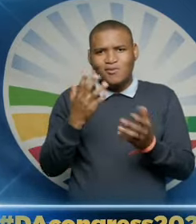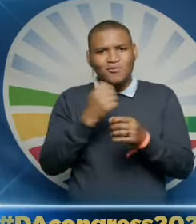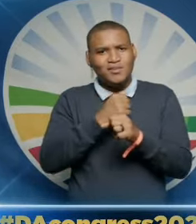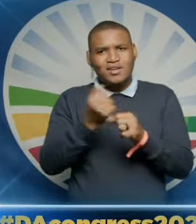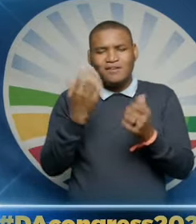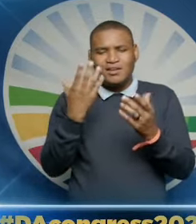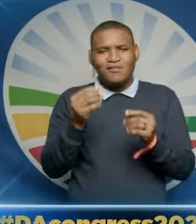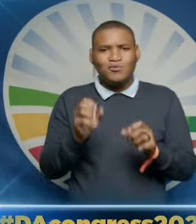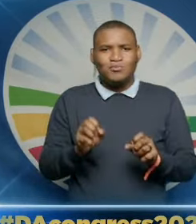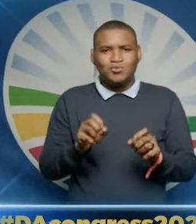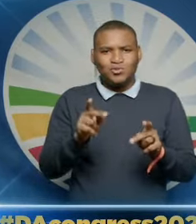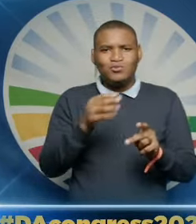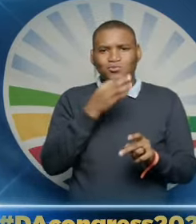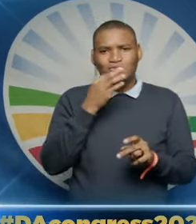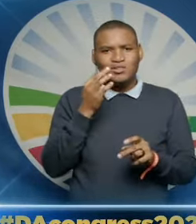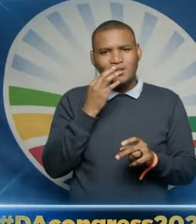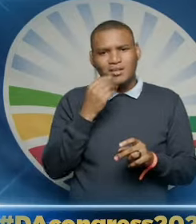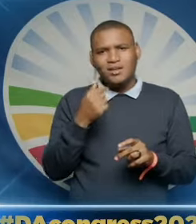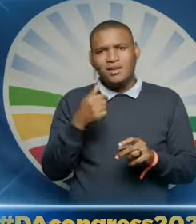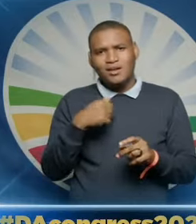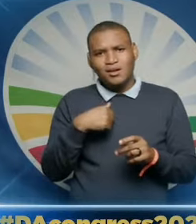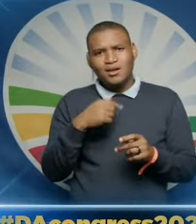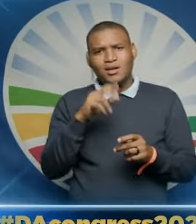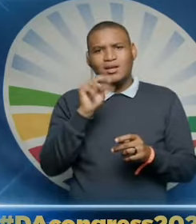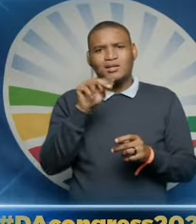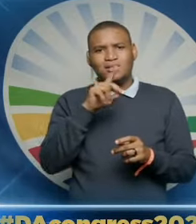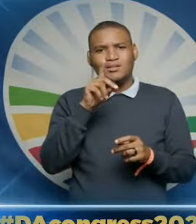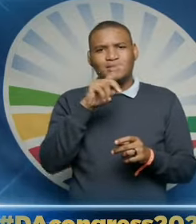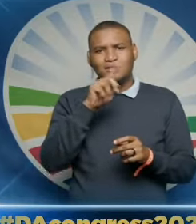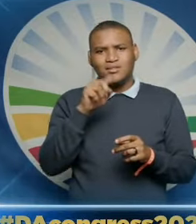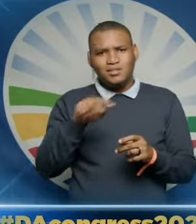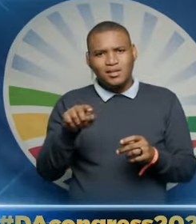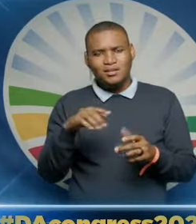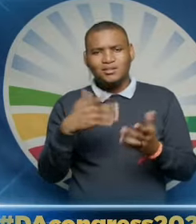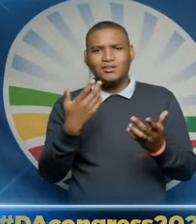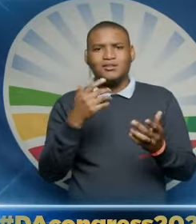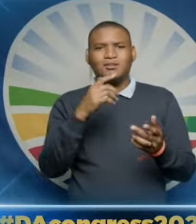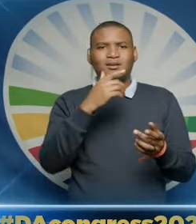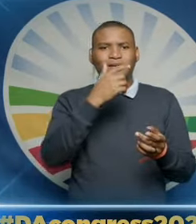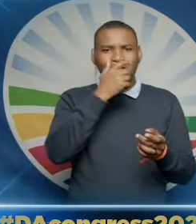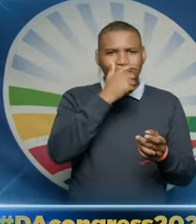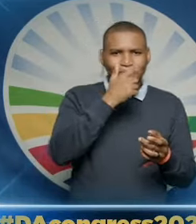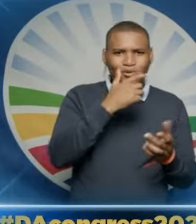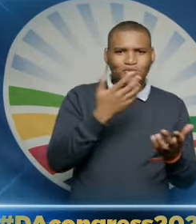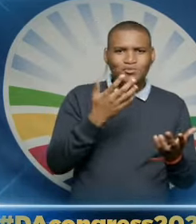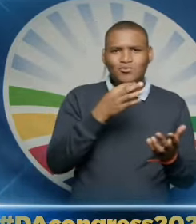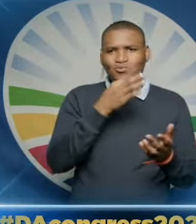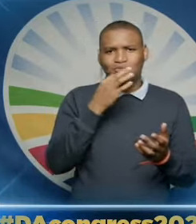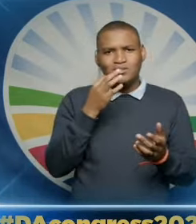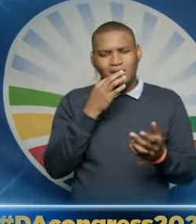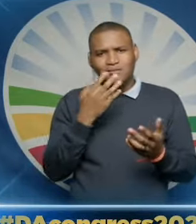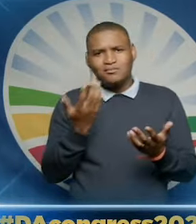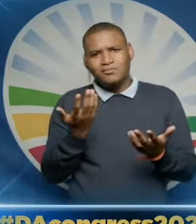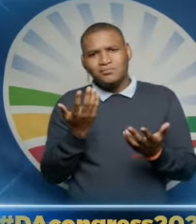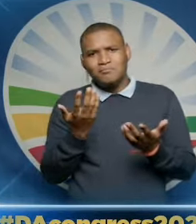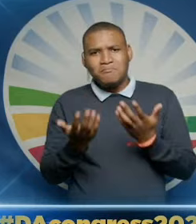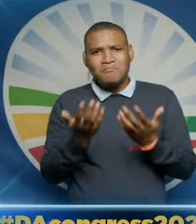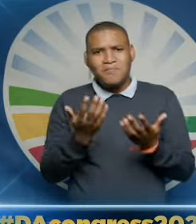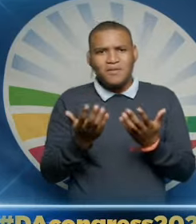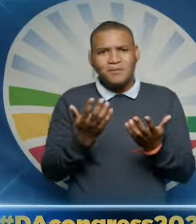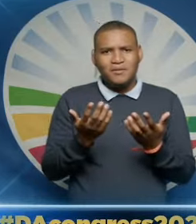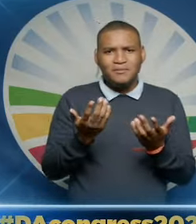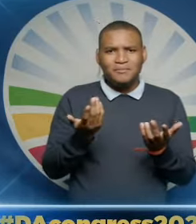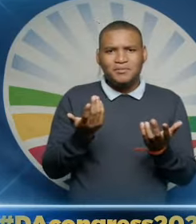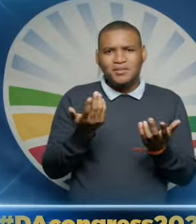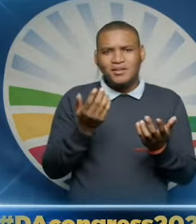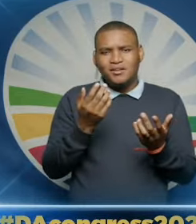had an opportunity to see Nkosazana Dlamini Zuma as well as Ramaphosa sharing a stage, debating each